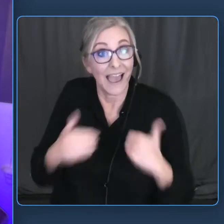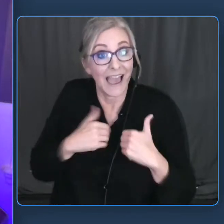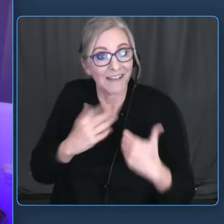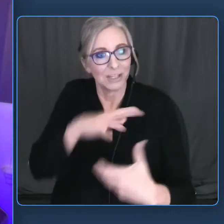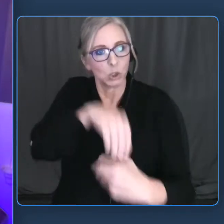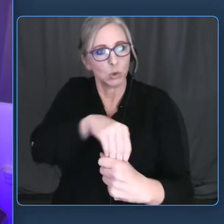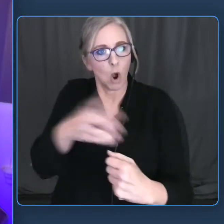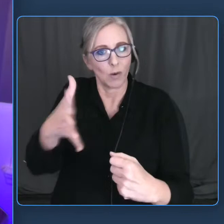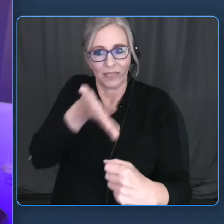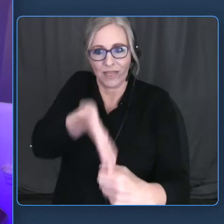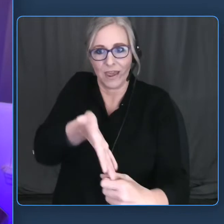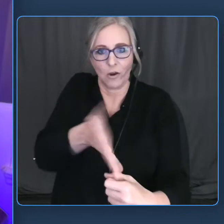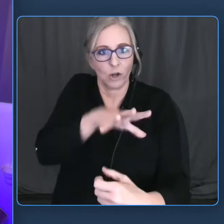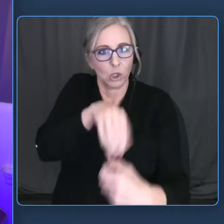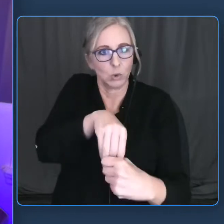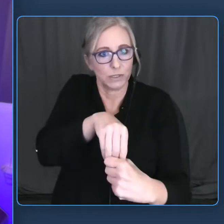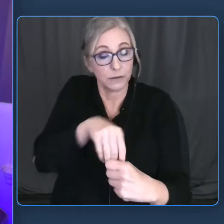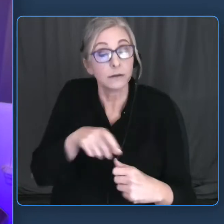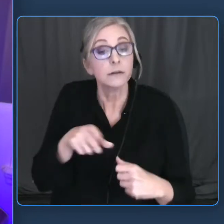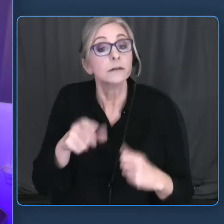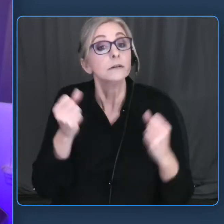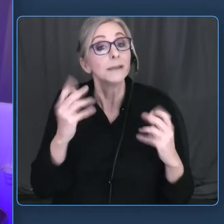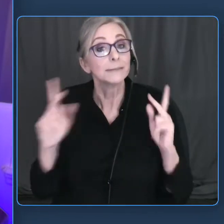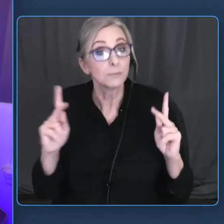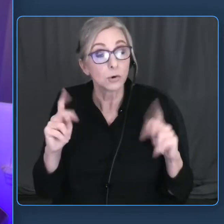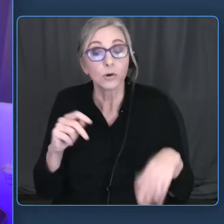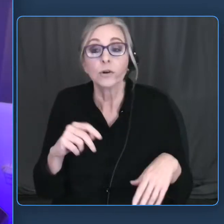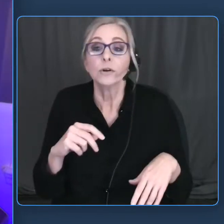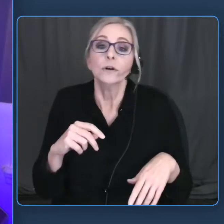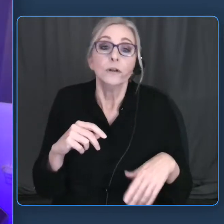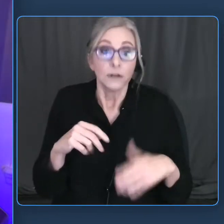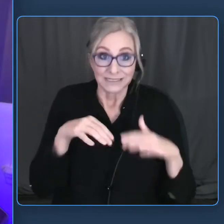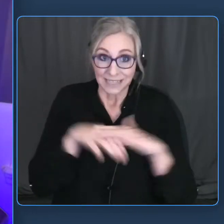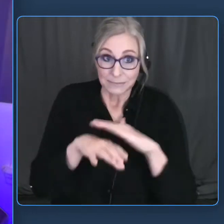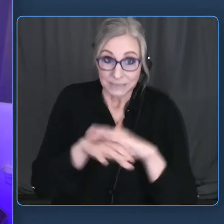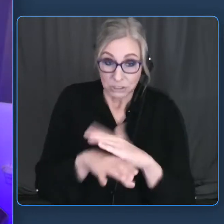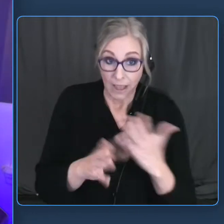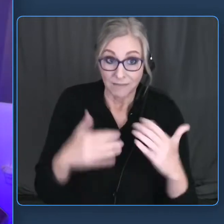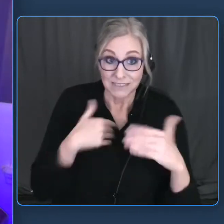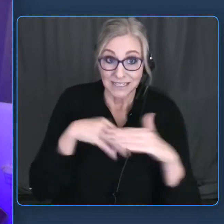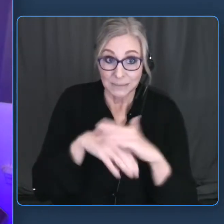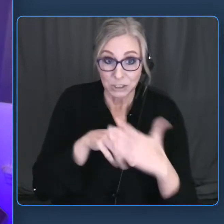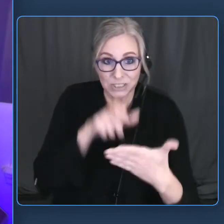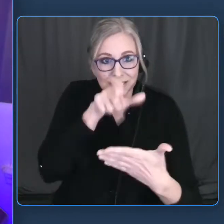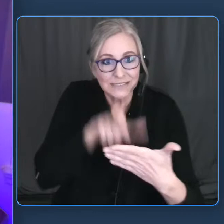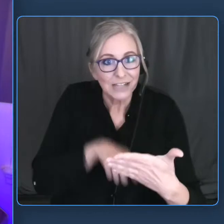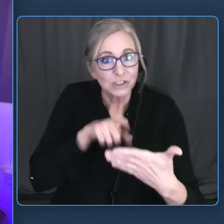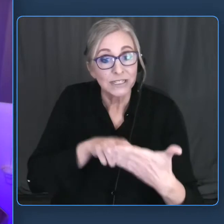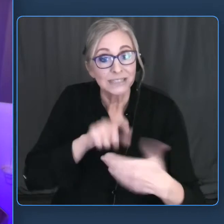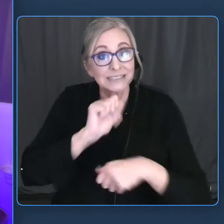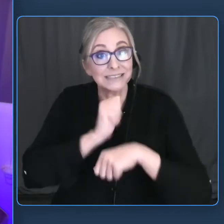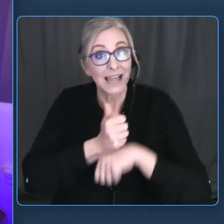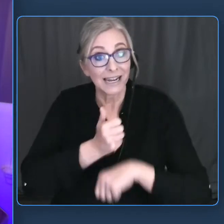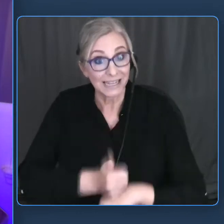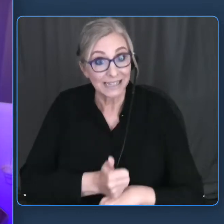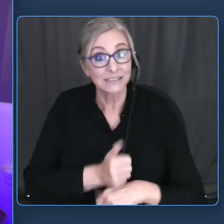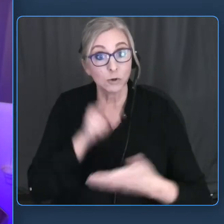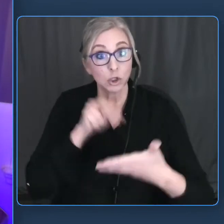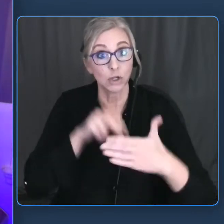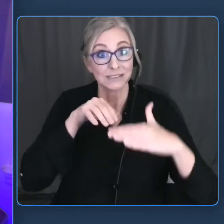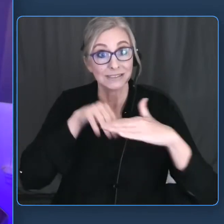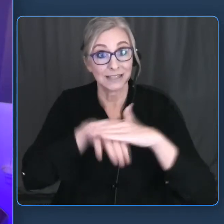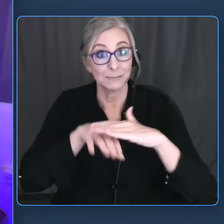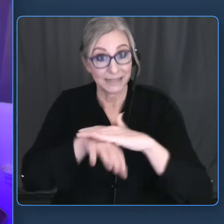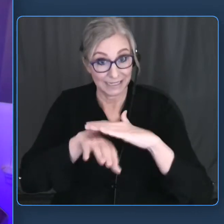built in. A lot of people, there's usually an accessibility section in the settings of whatever device you're